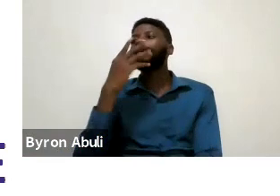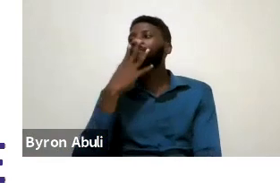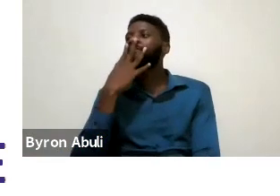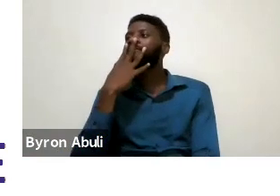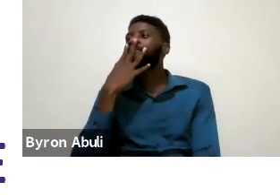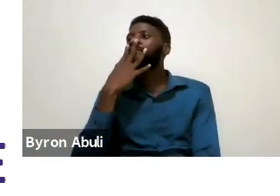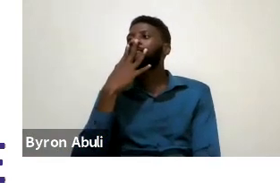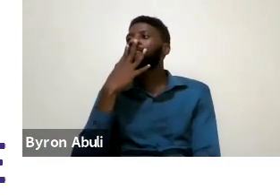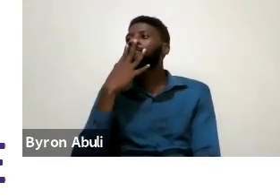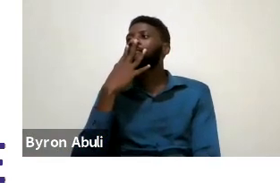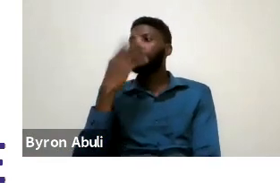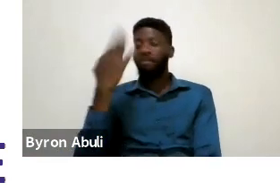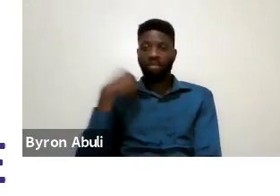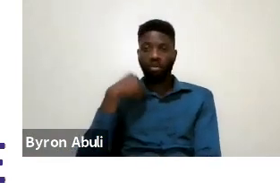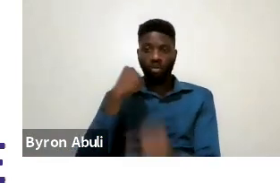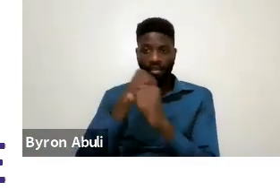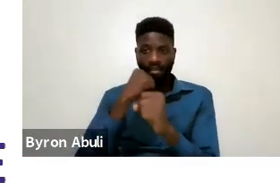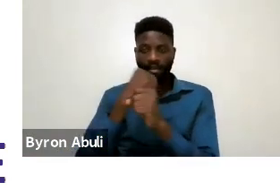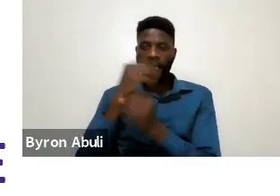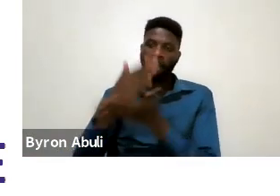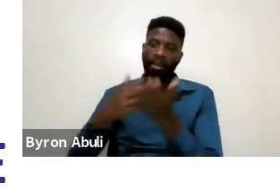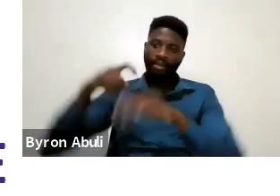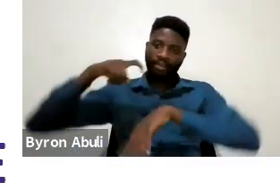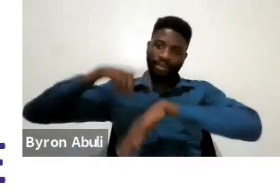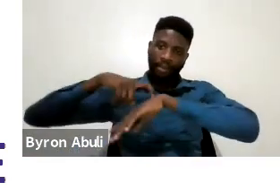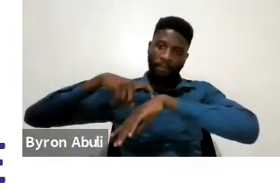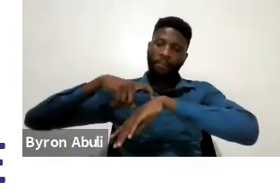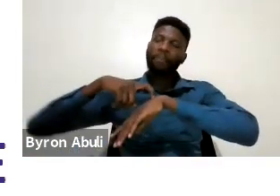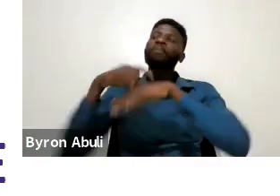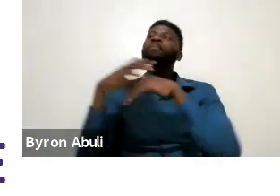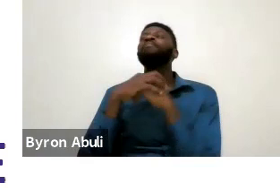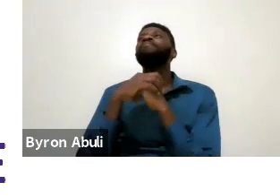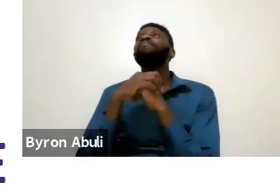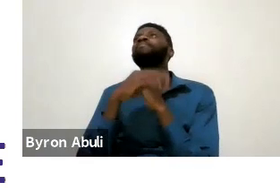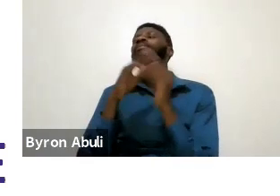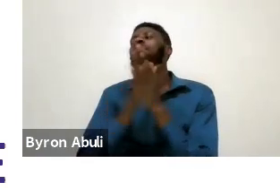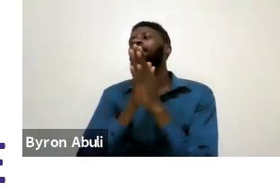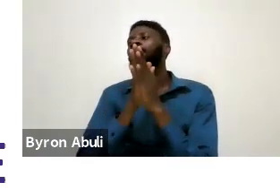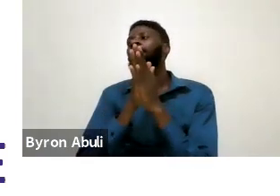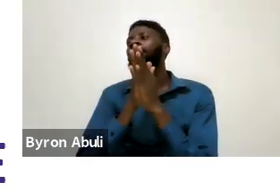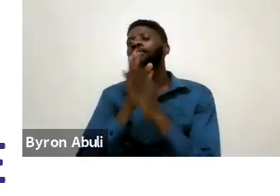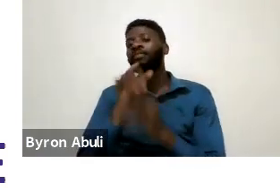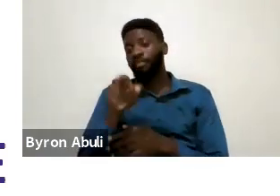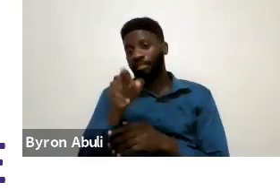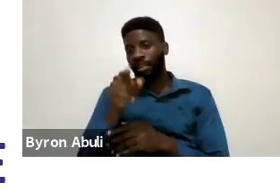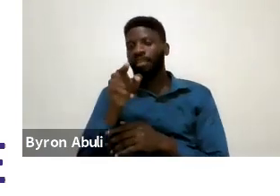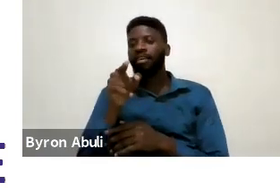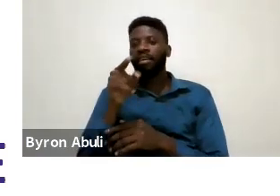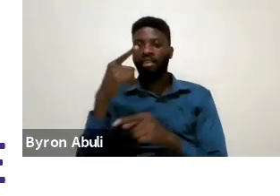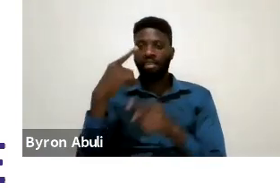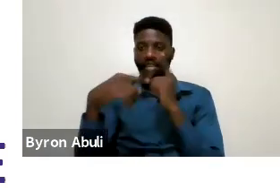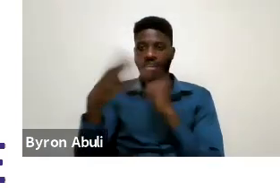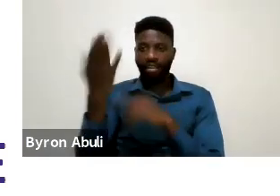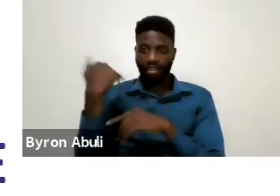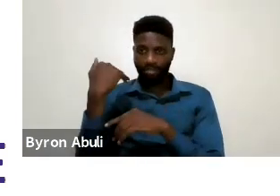I was working as a part-timer, and this was last year actually,